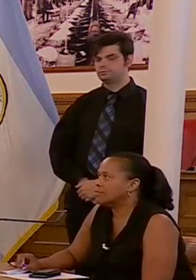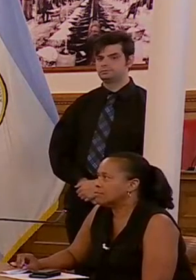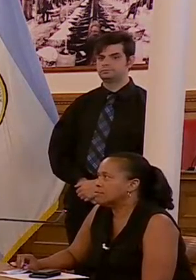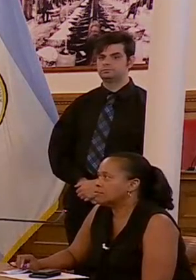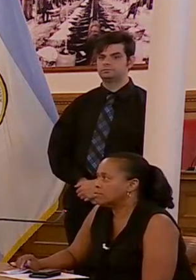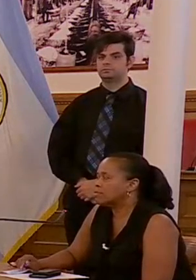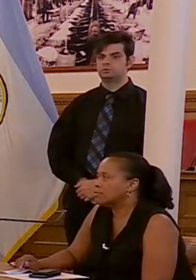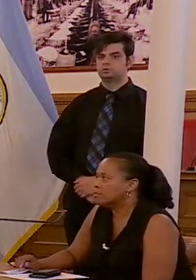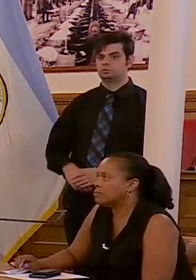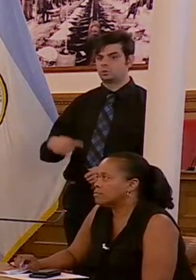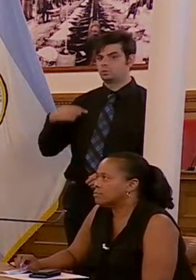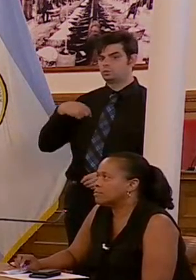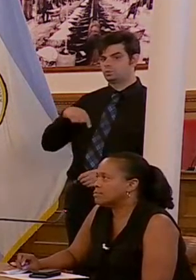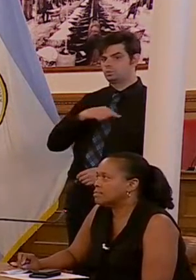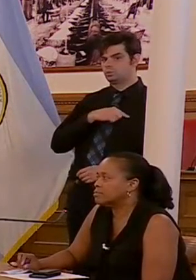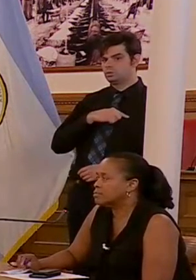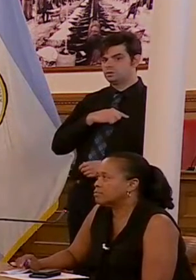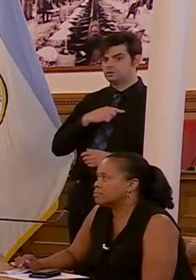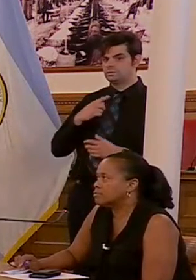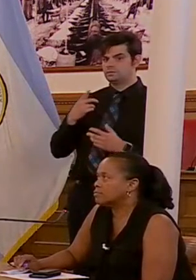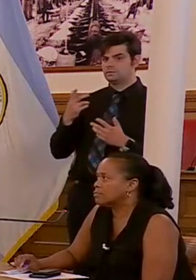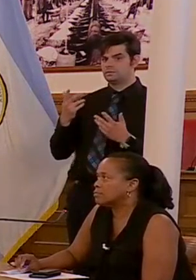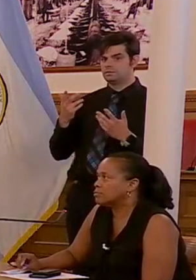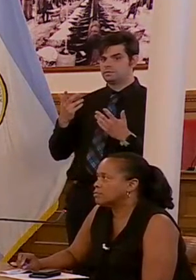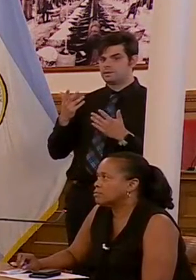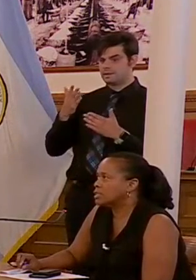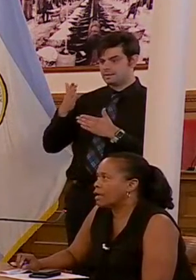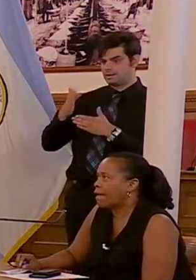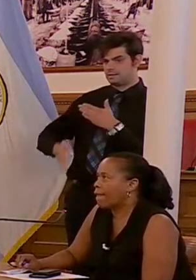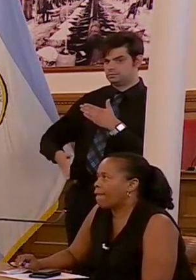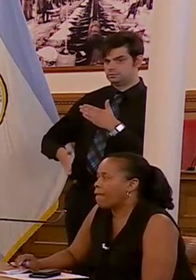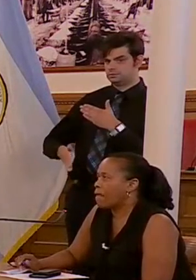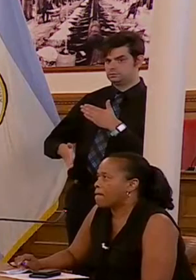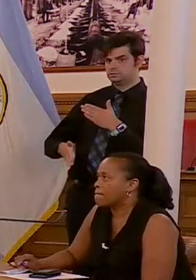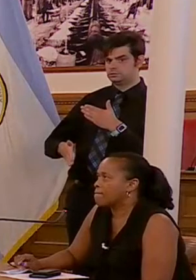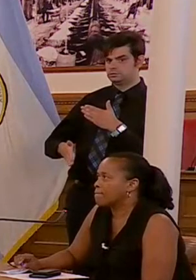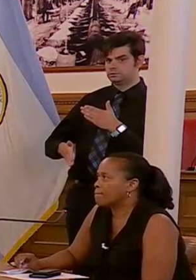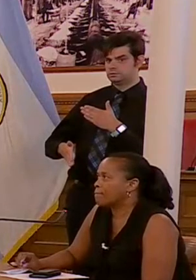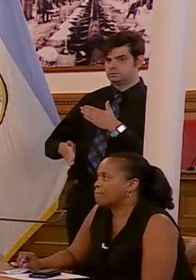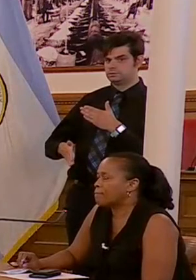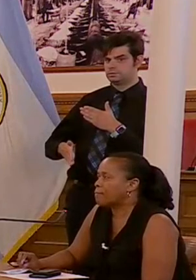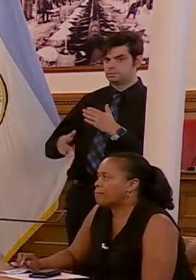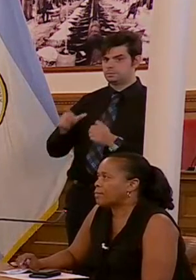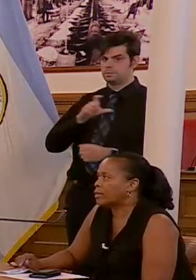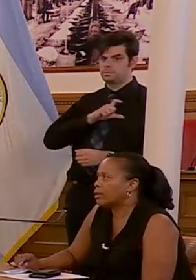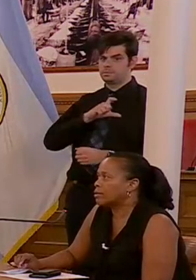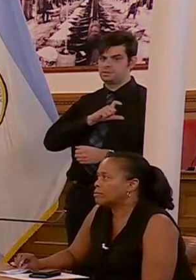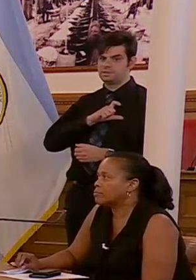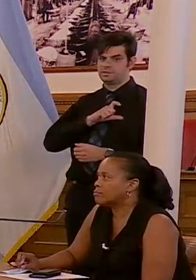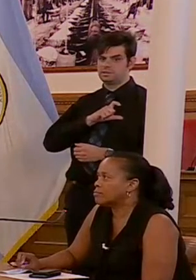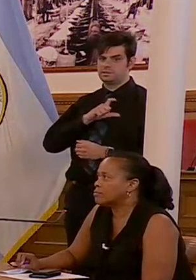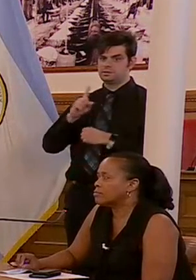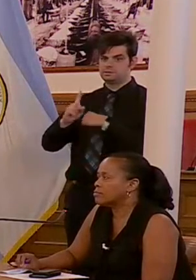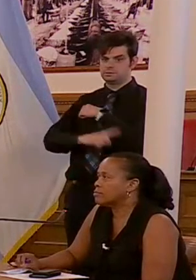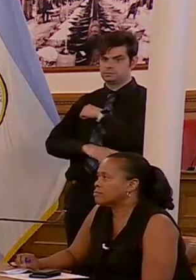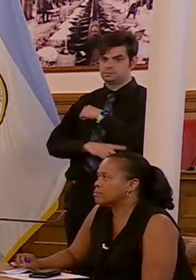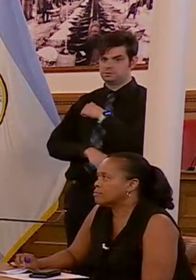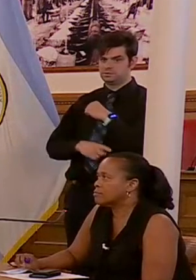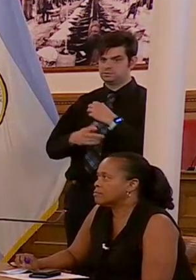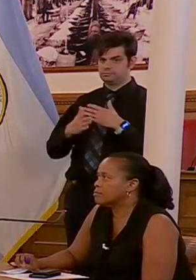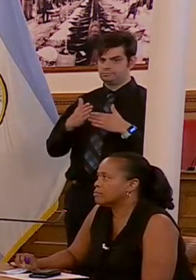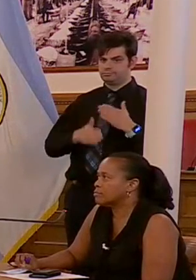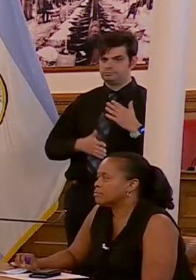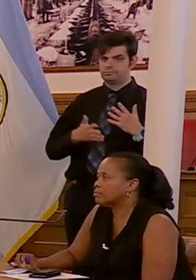which has been historically a subject of negotiation that involves an arbitration process.